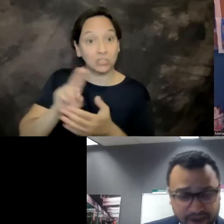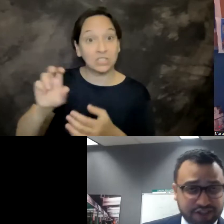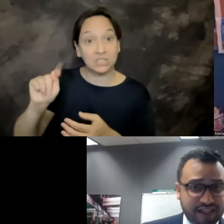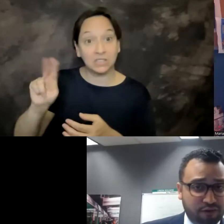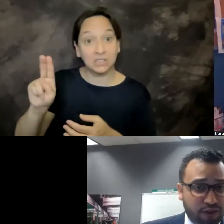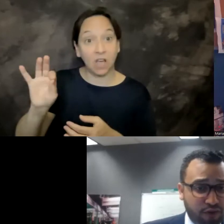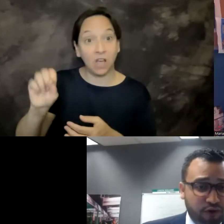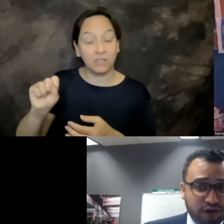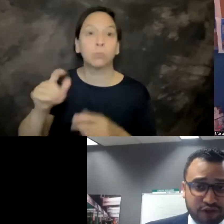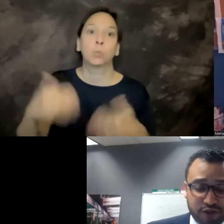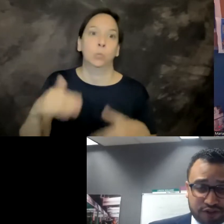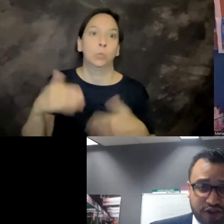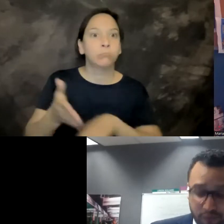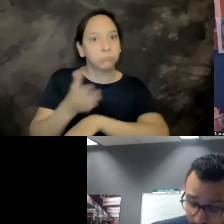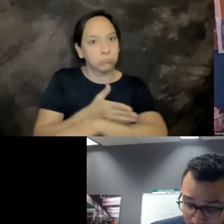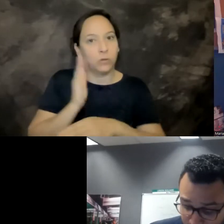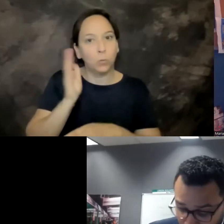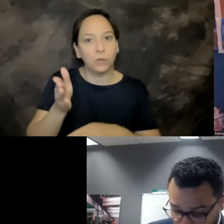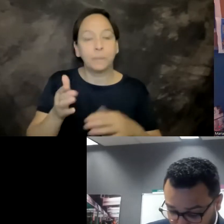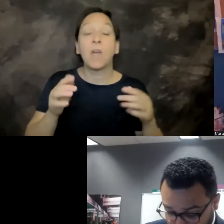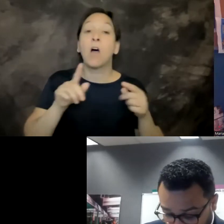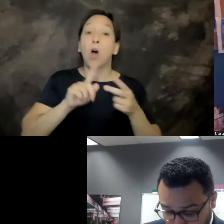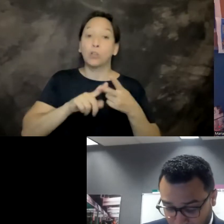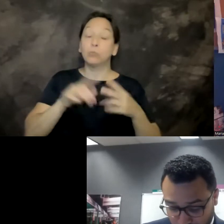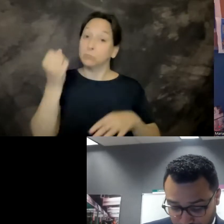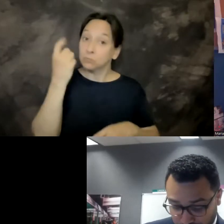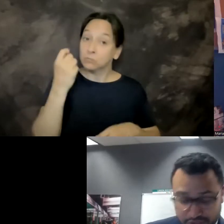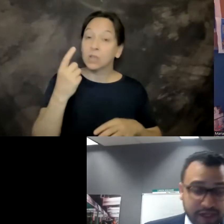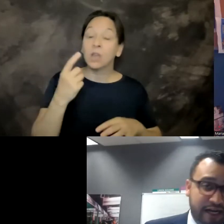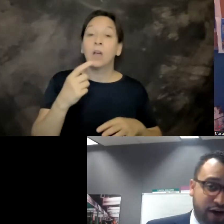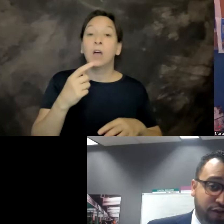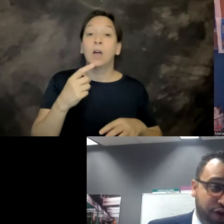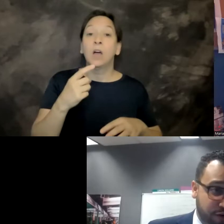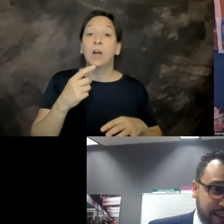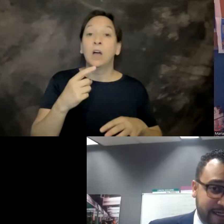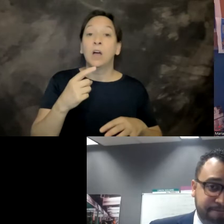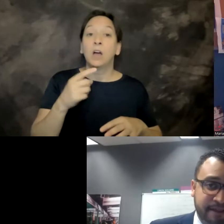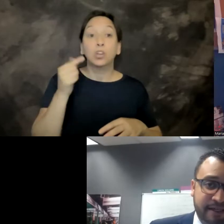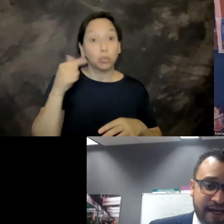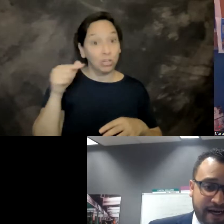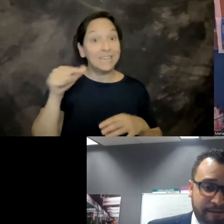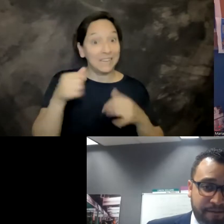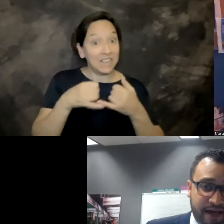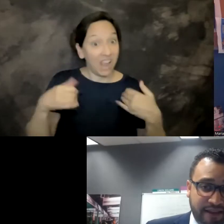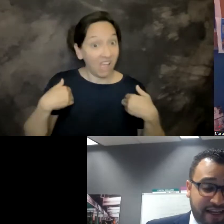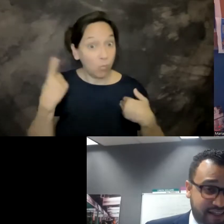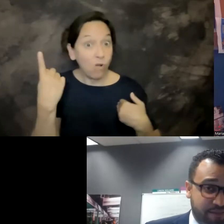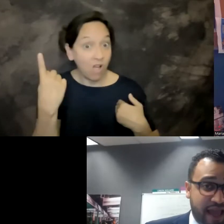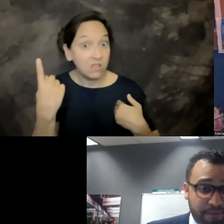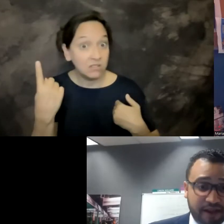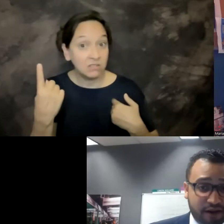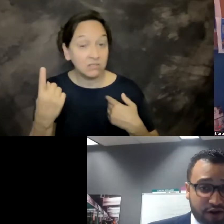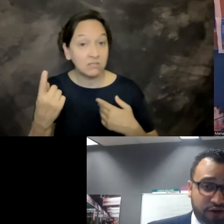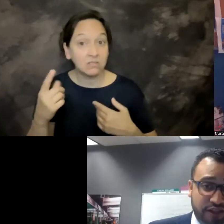want to mention that although we're closing the Orange Line, there's also a closure on the Green Line that is going